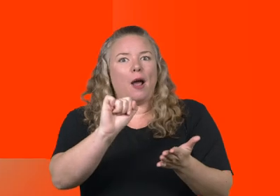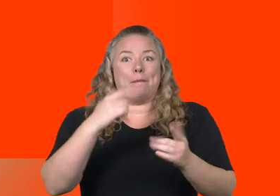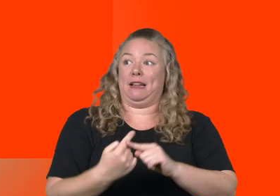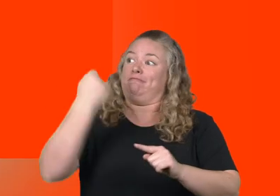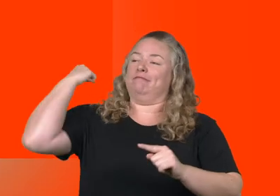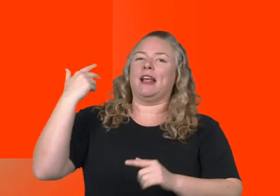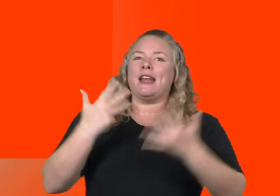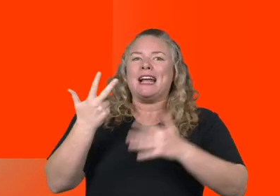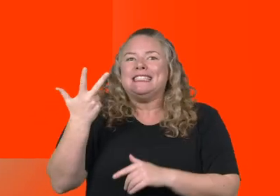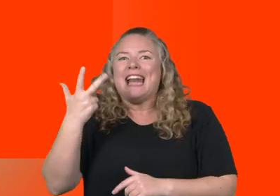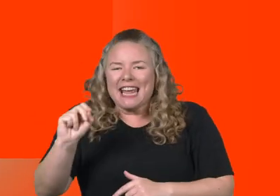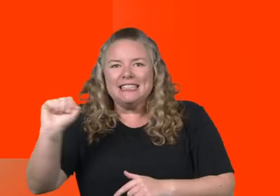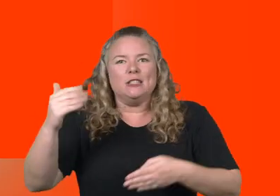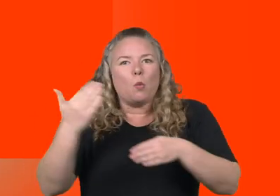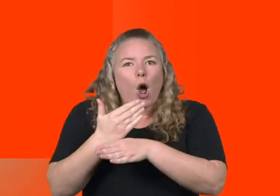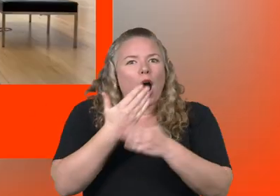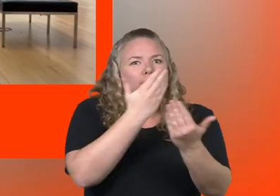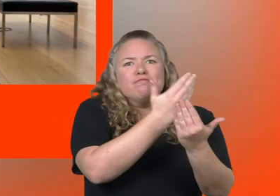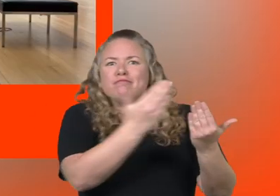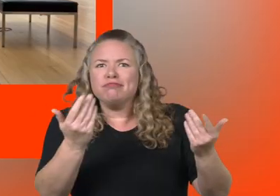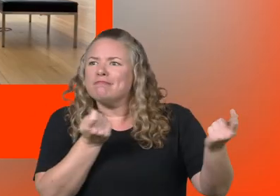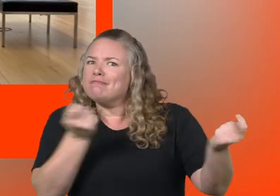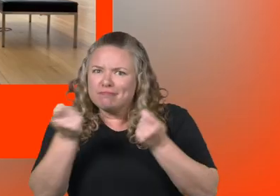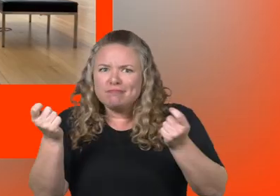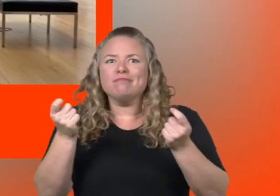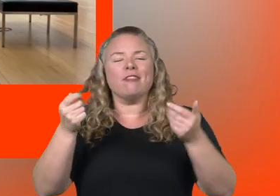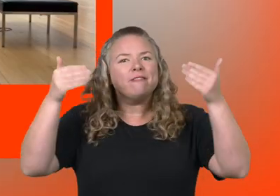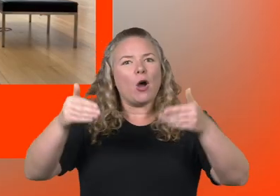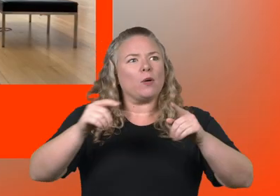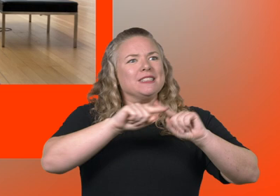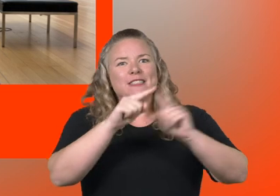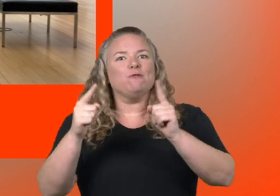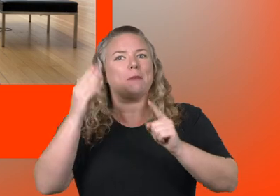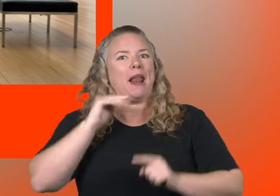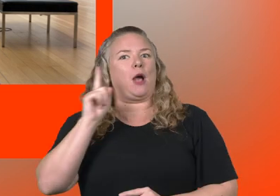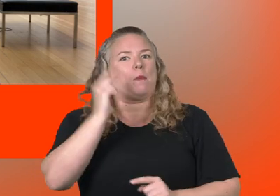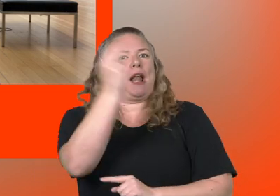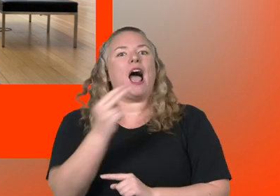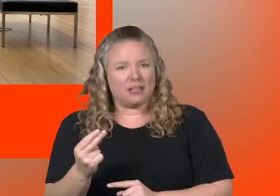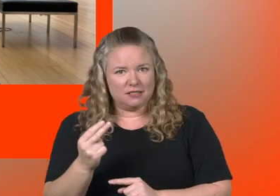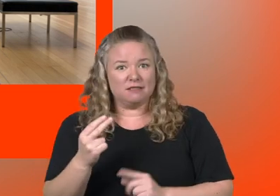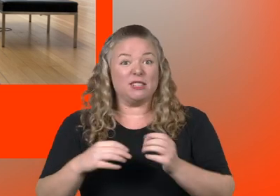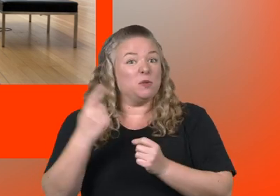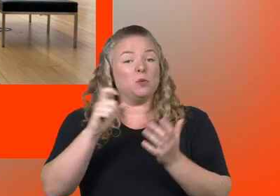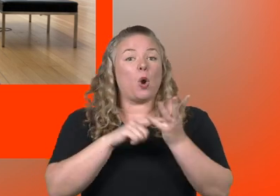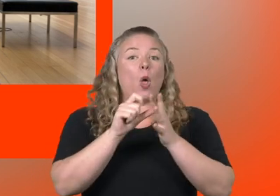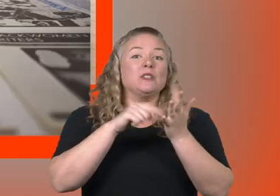1980s. And it included the work of black women artists, including Claudette Johnson, Shutupa